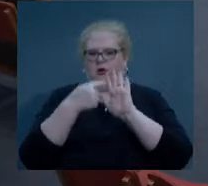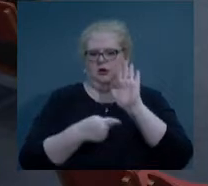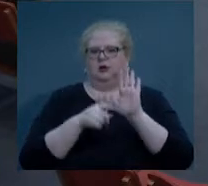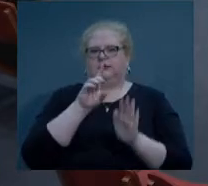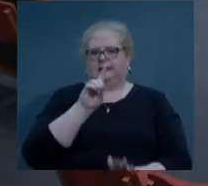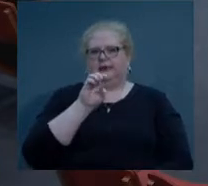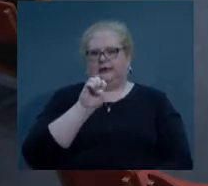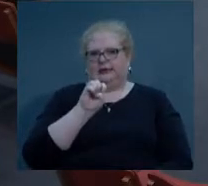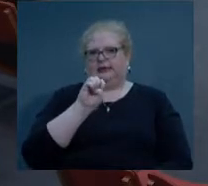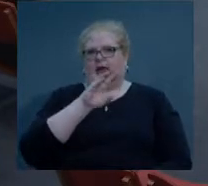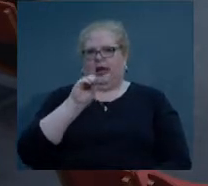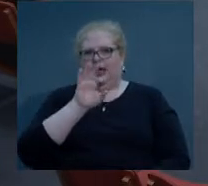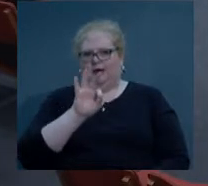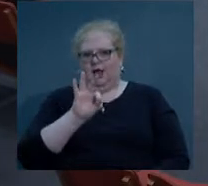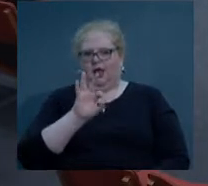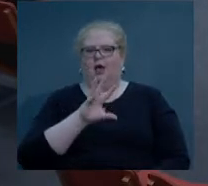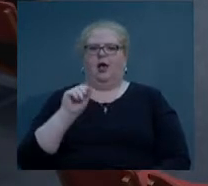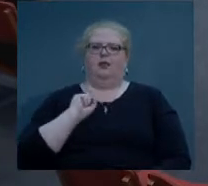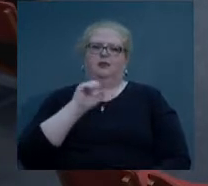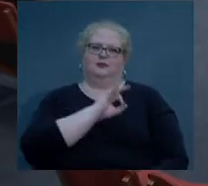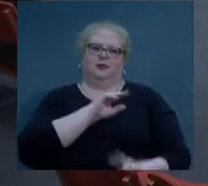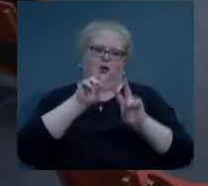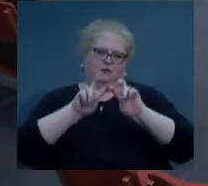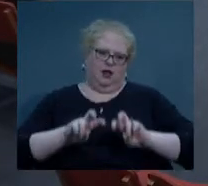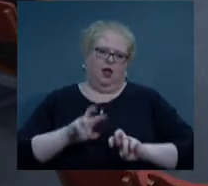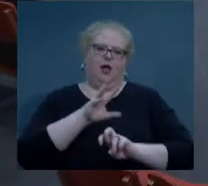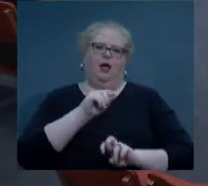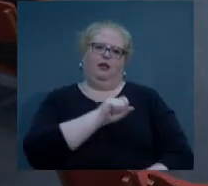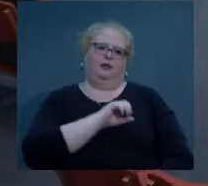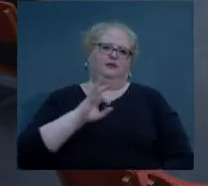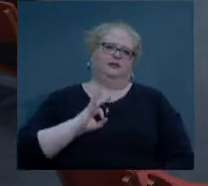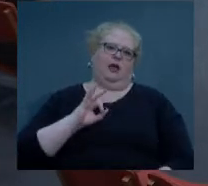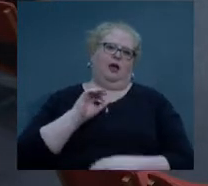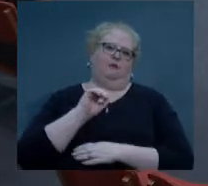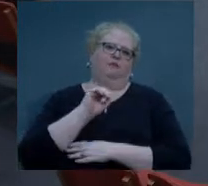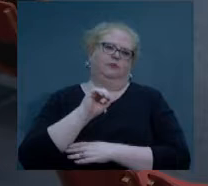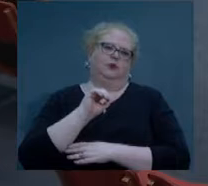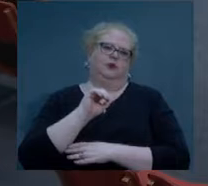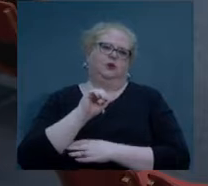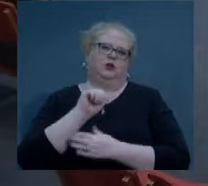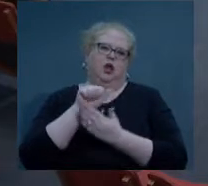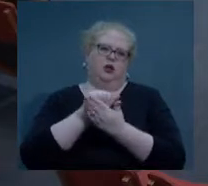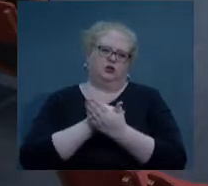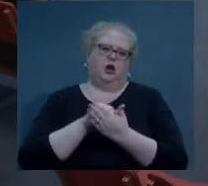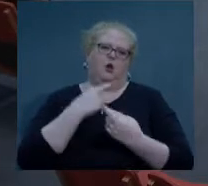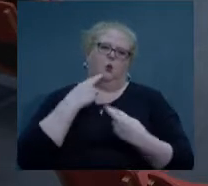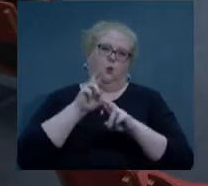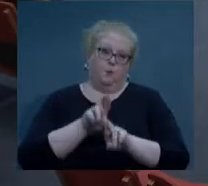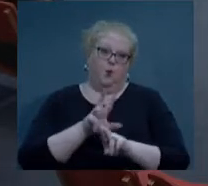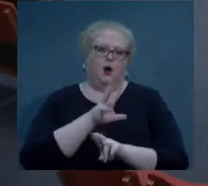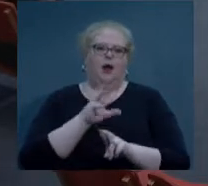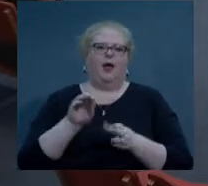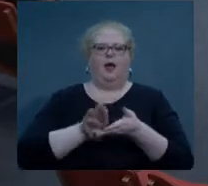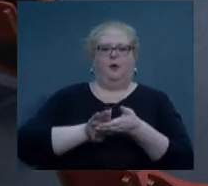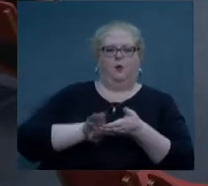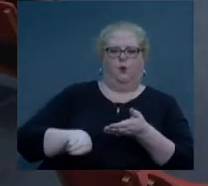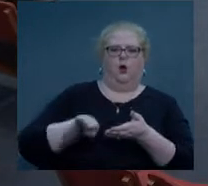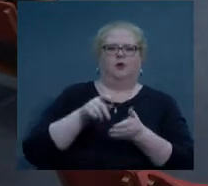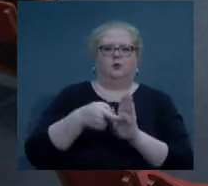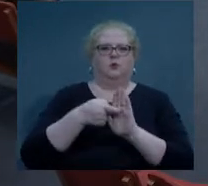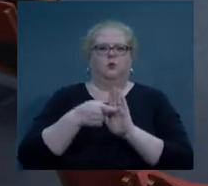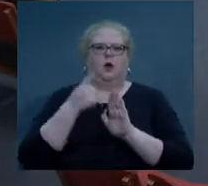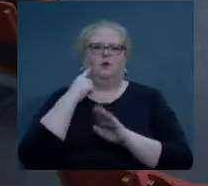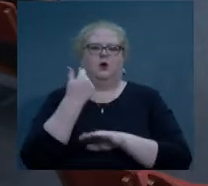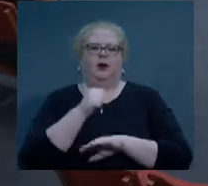E, and F in the staff analysis in the agenda staff report, and also recommends approving, waiving the requirement for any